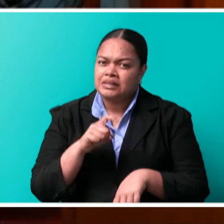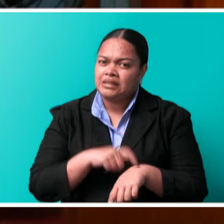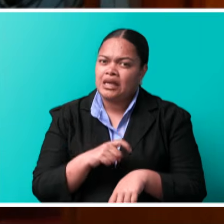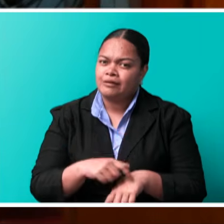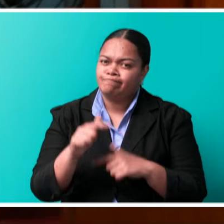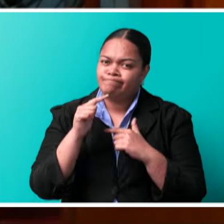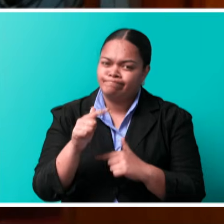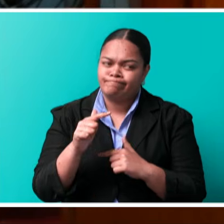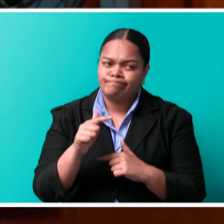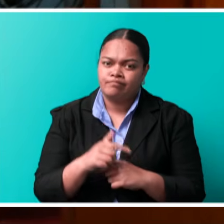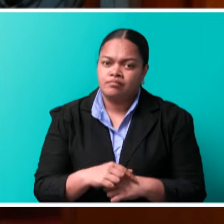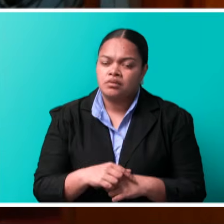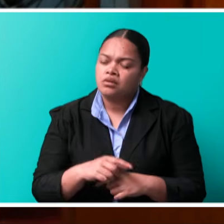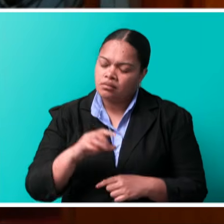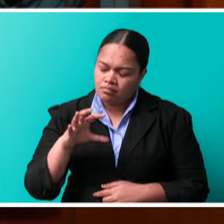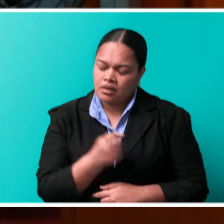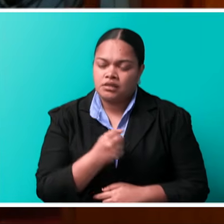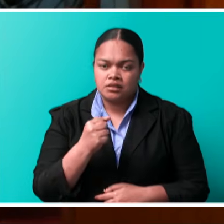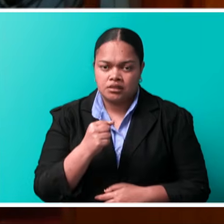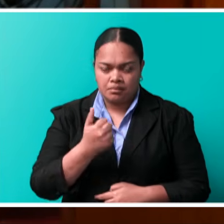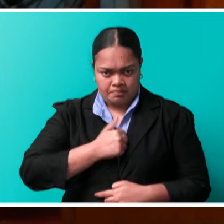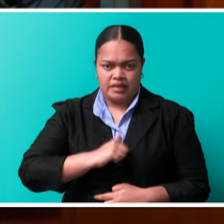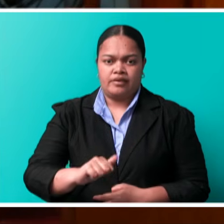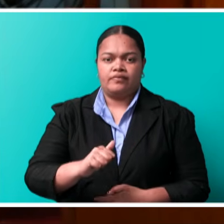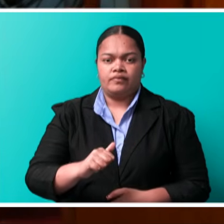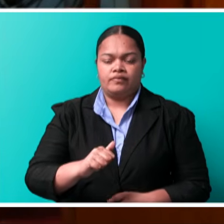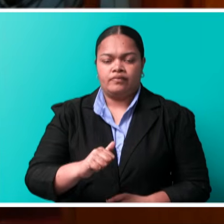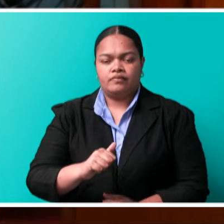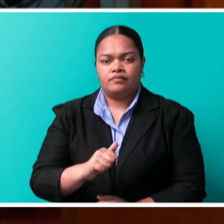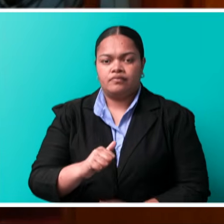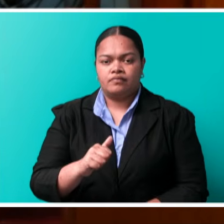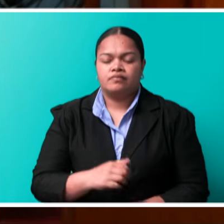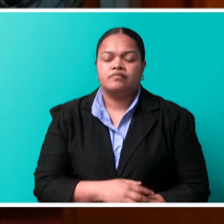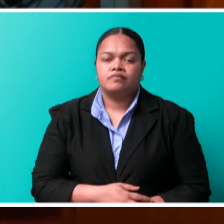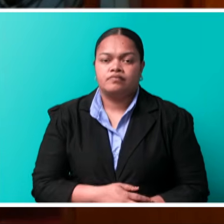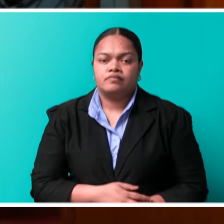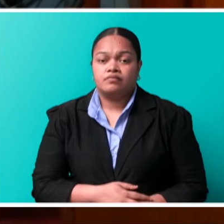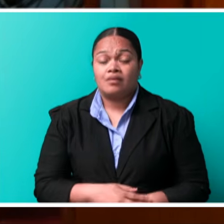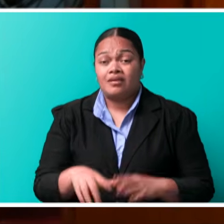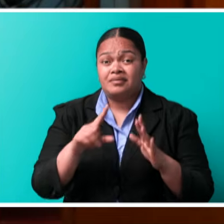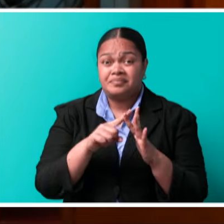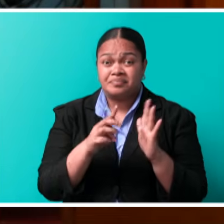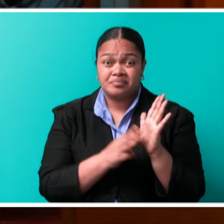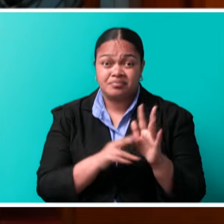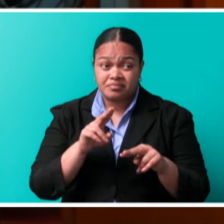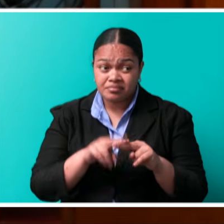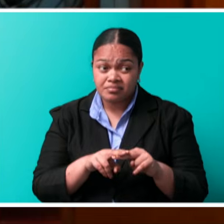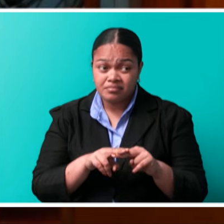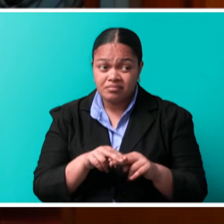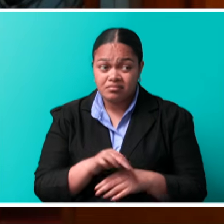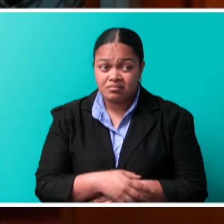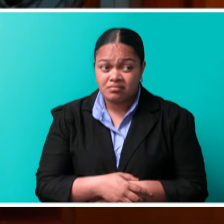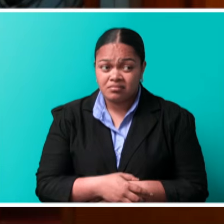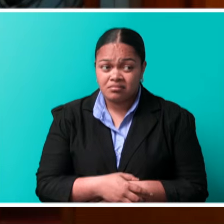while maintaining discipline across the rest of government. The IMF assessed that Fiji faces